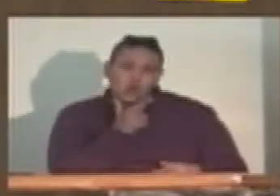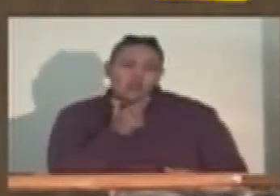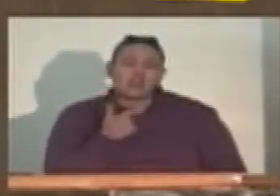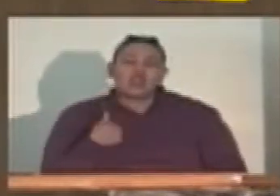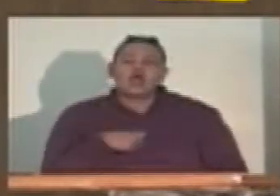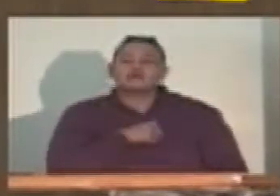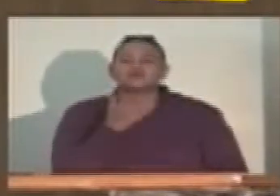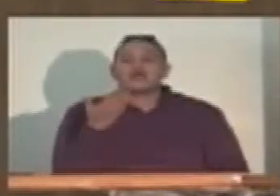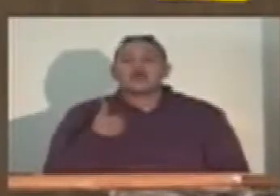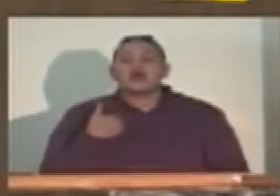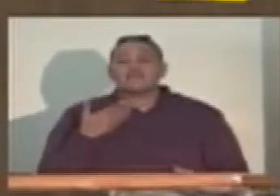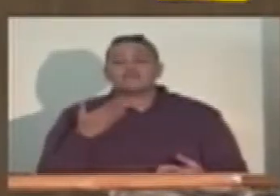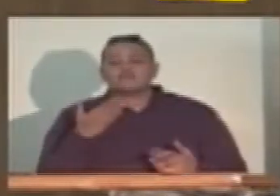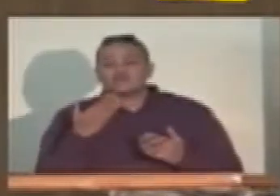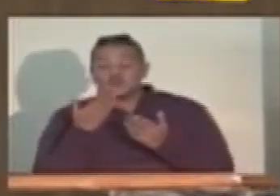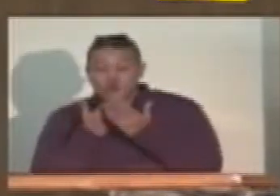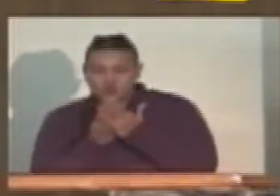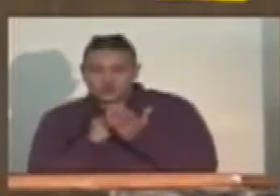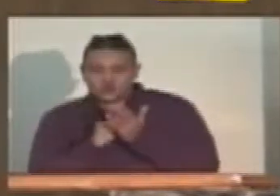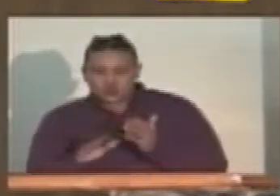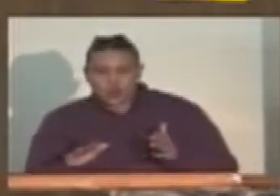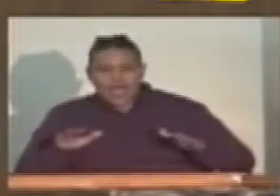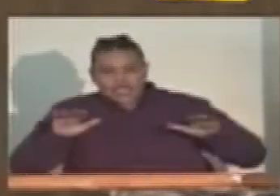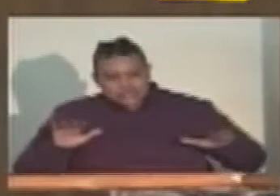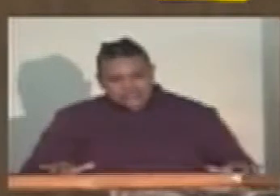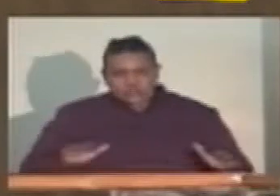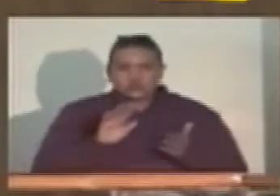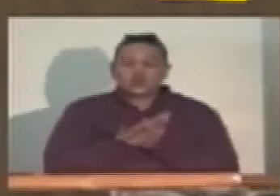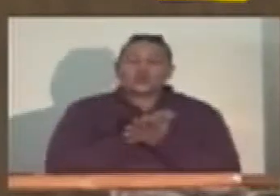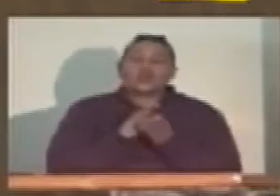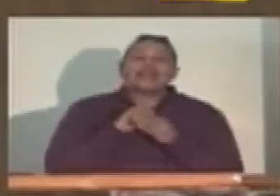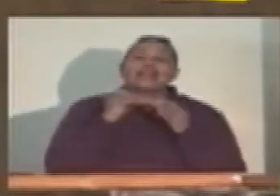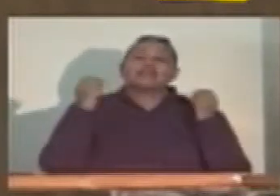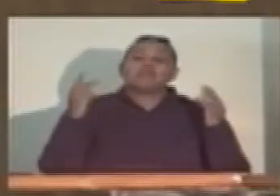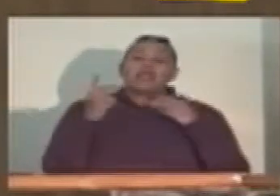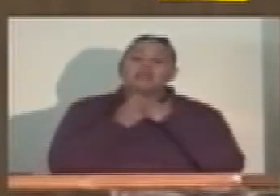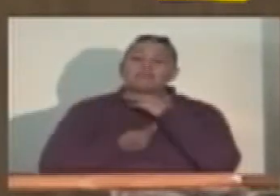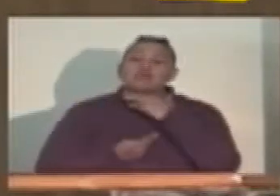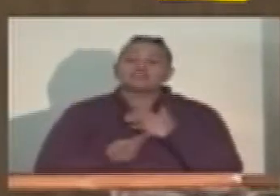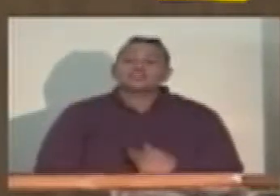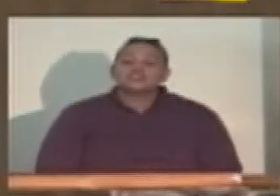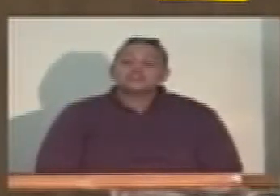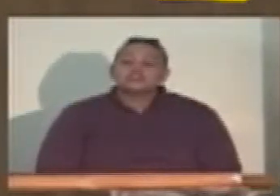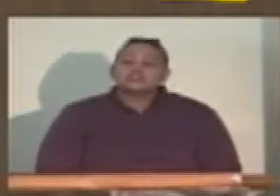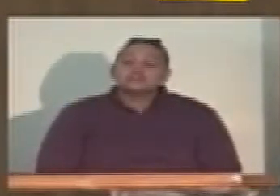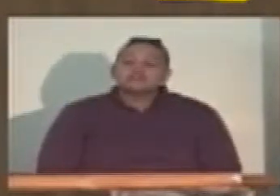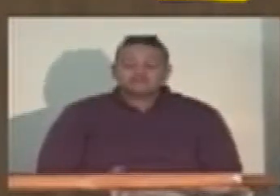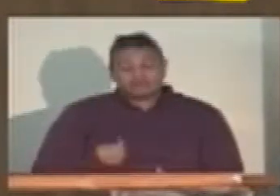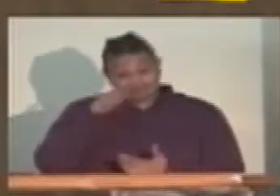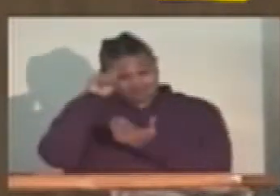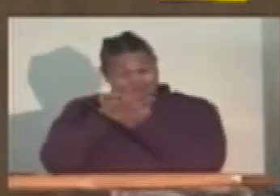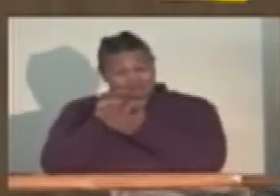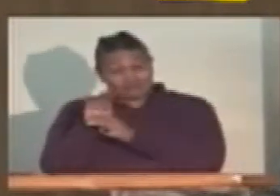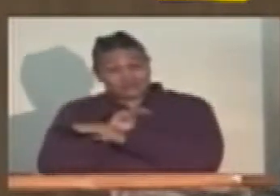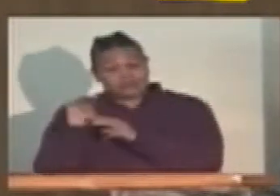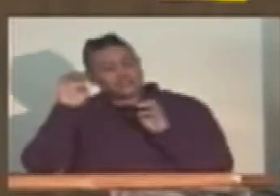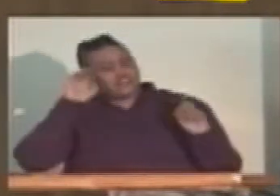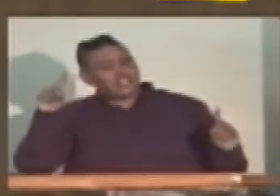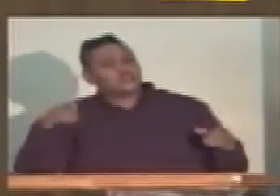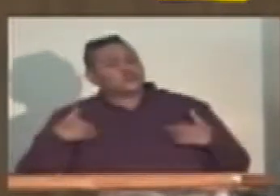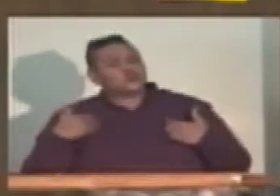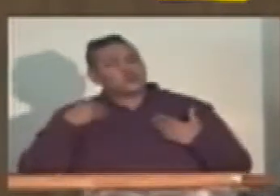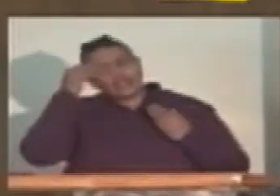good students and settled schools in many parishes. Mr. Speaker, I believe that the Ministry of Education, Youth and